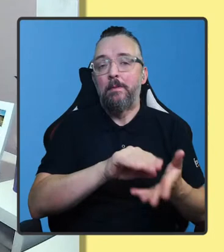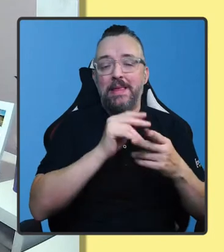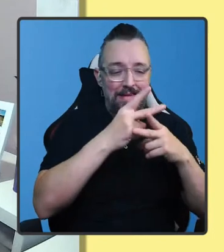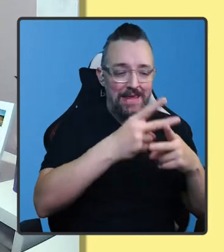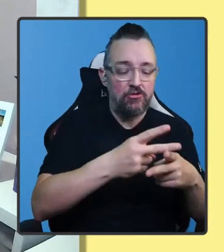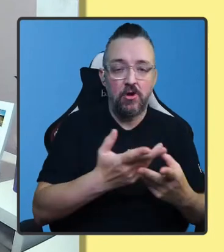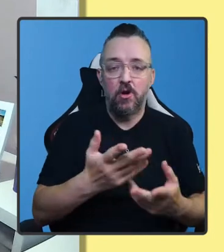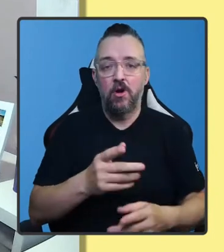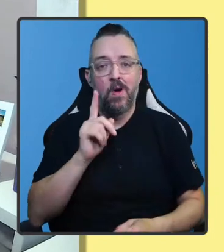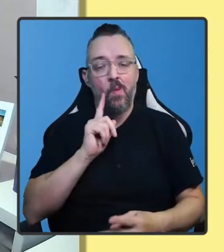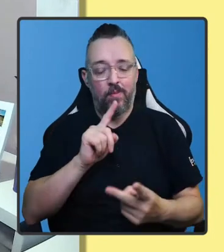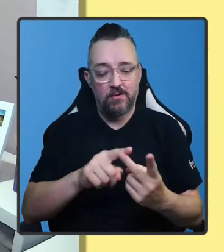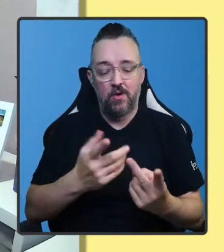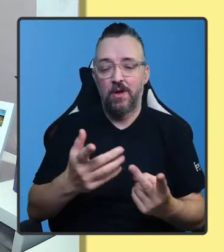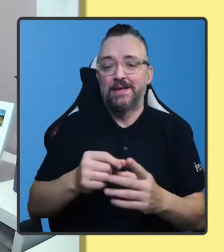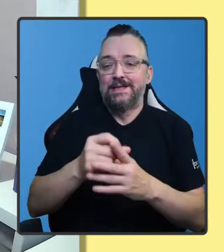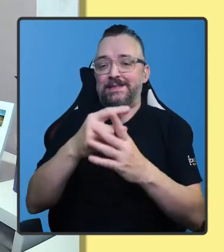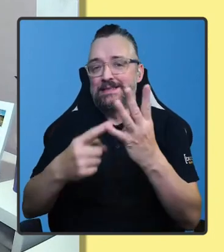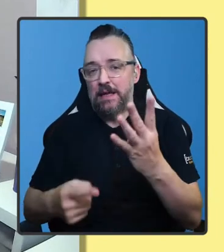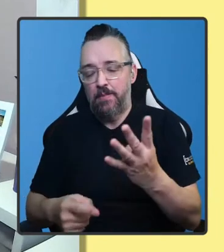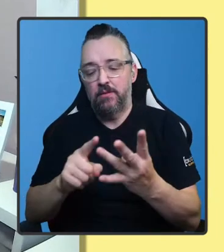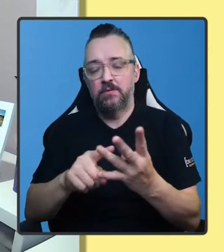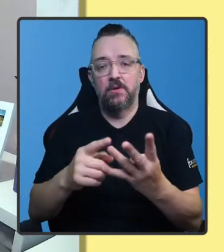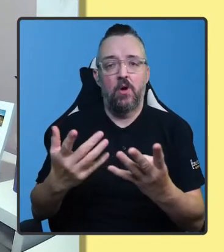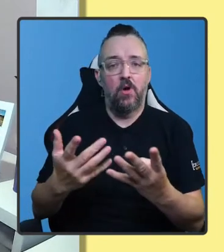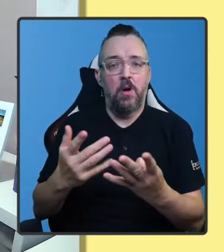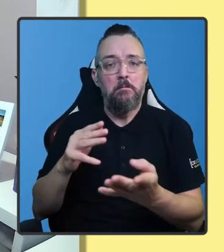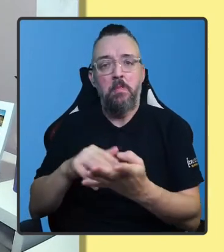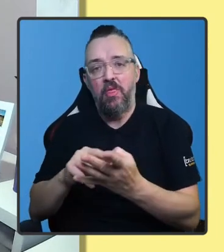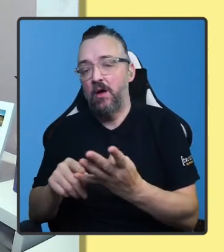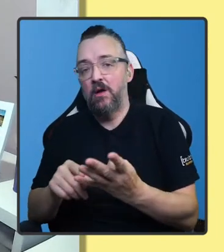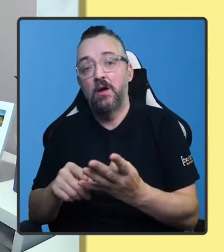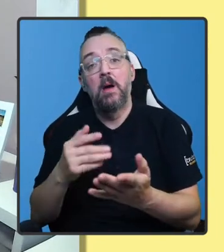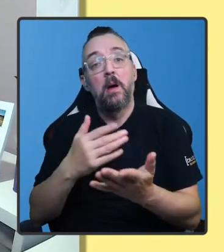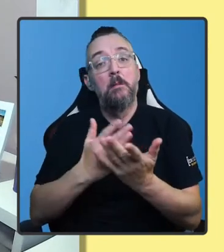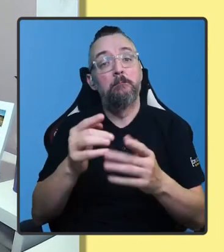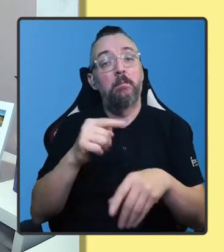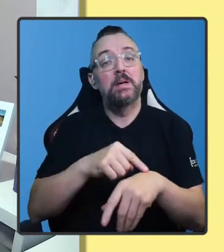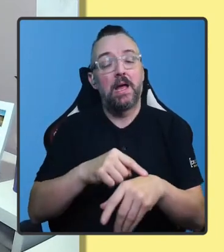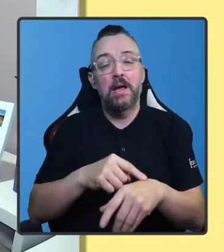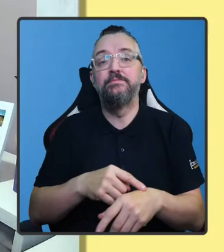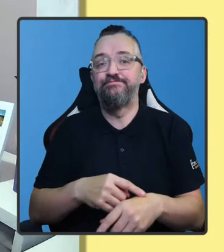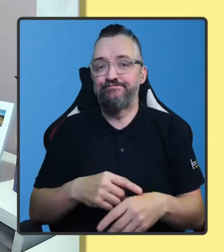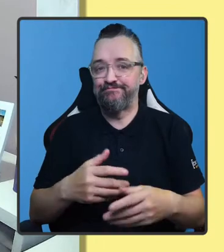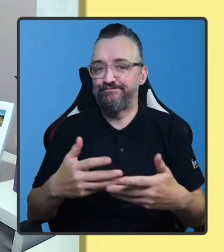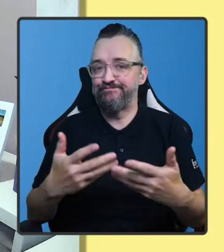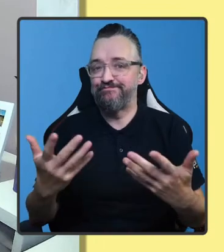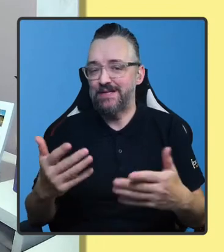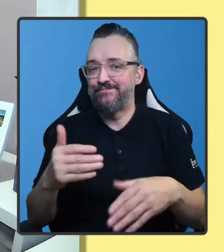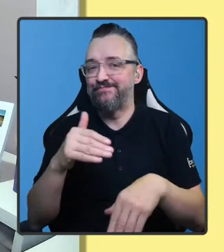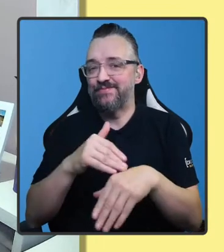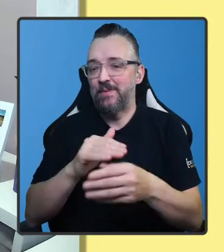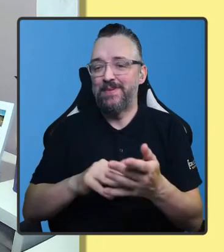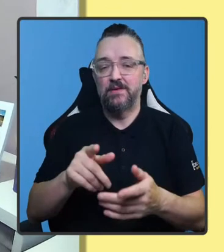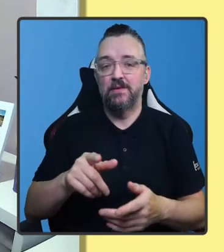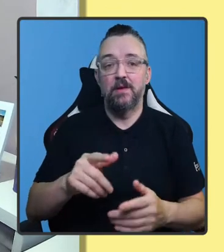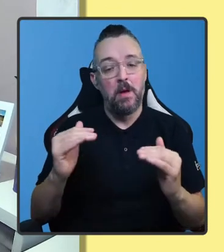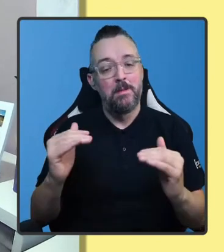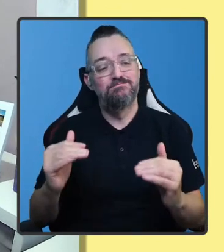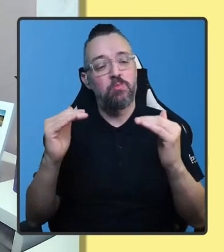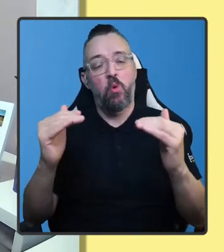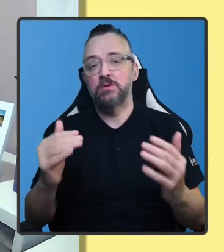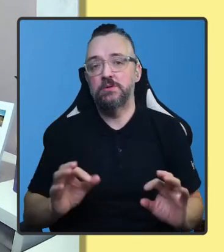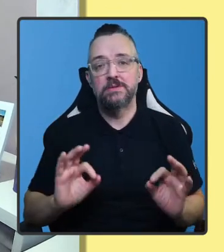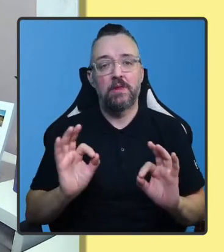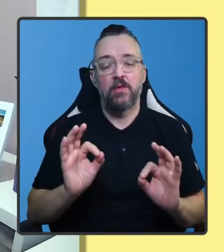responsibilities, whether you're a disabled person, part-time work comes with a major penalty and a likelihood that you're not going to get promoted at the same rate